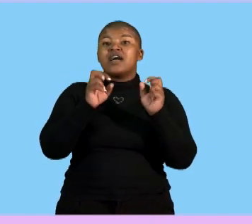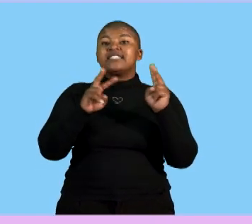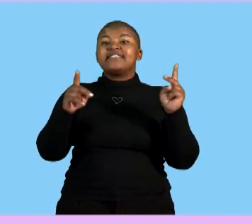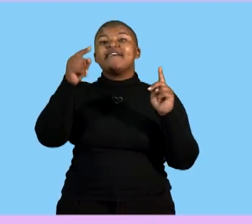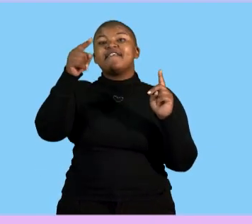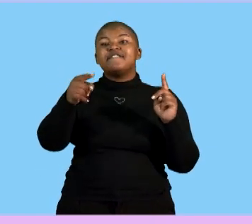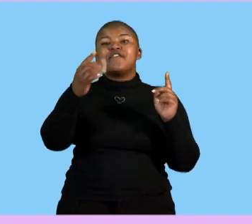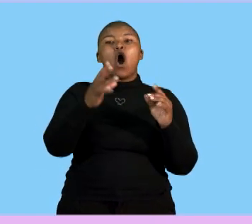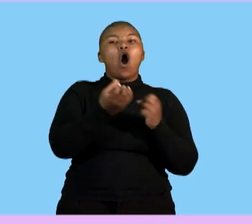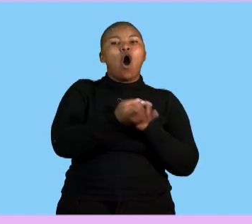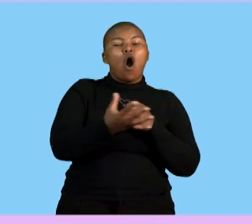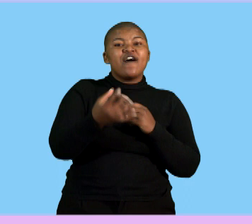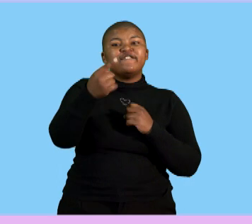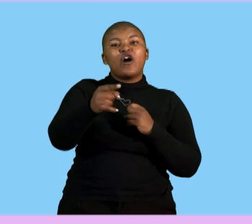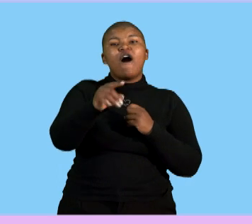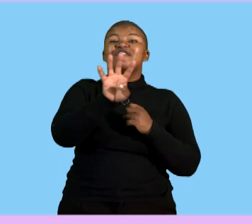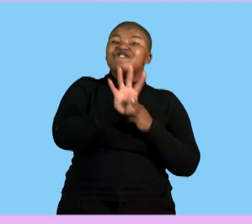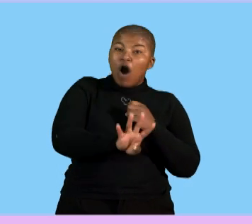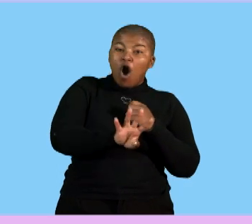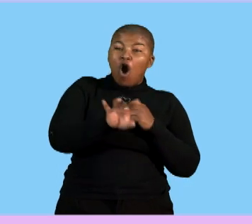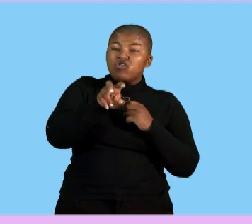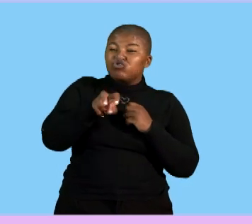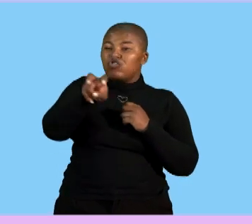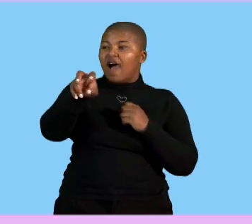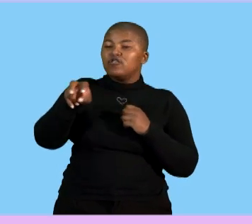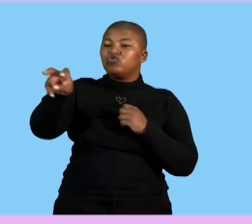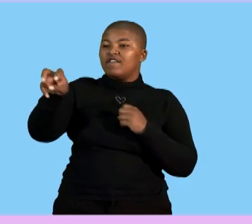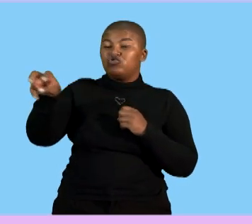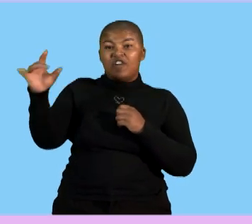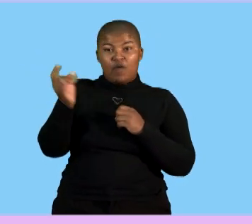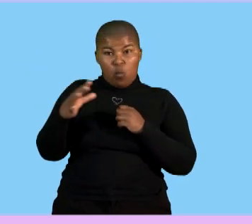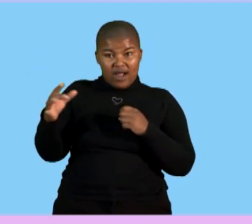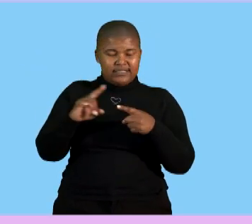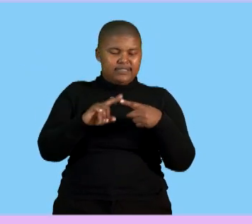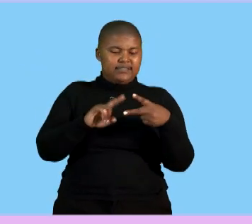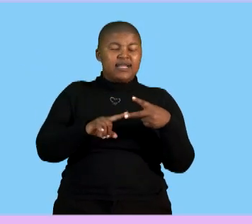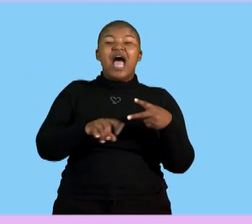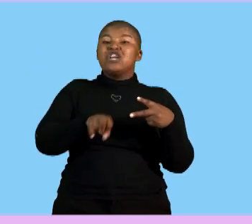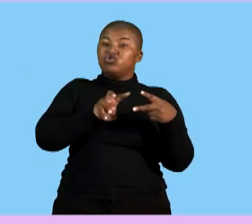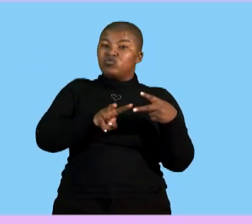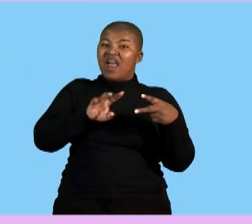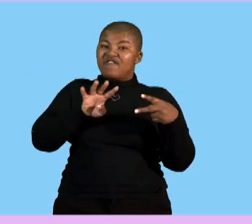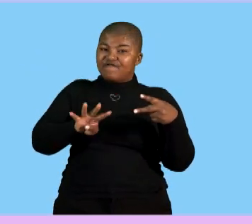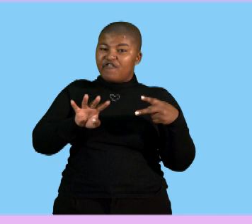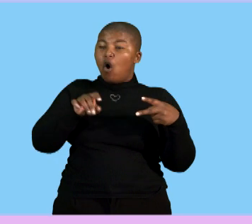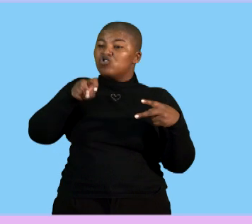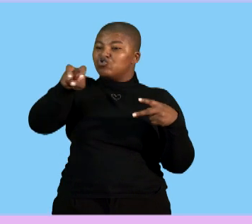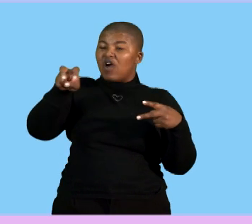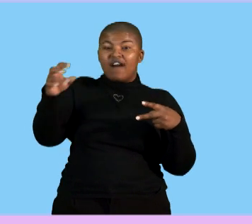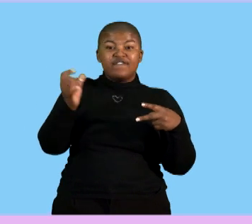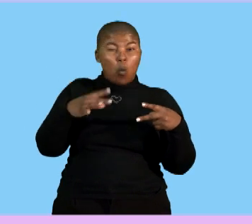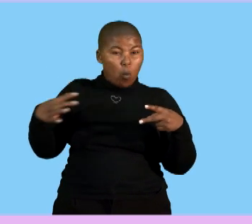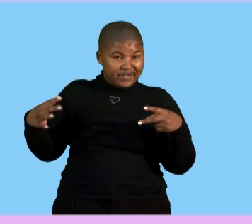Calculate the difference between the cost of 4 single trips and 24 single trips. So